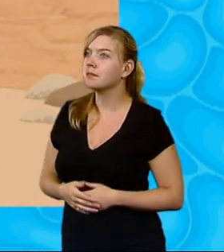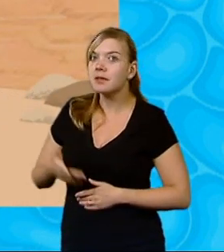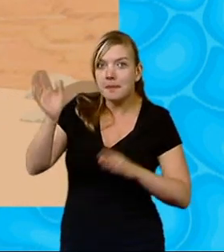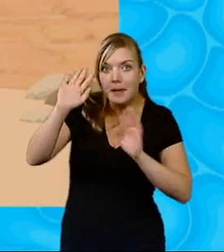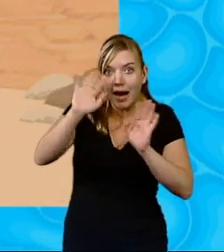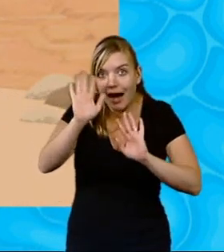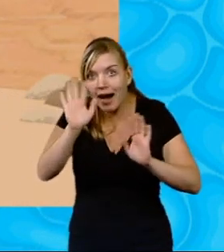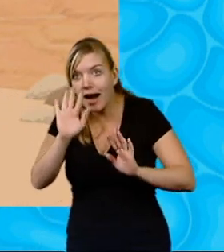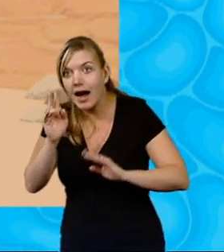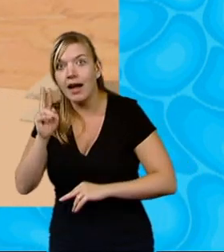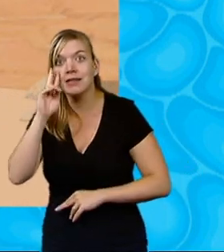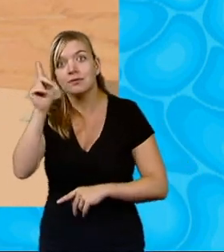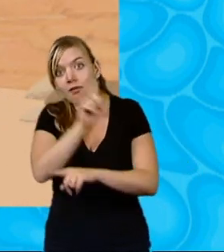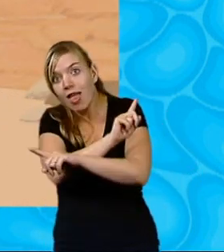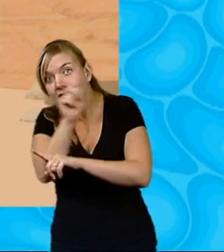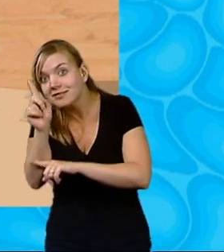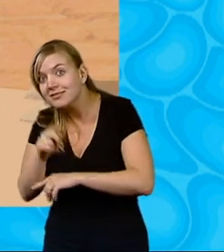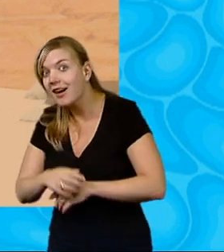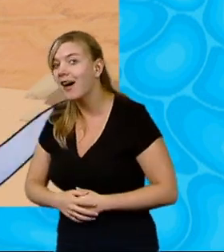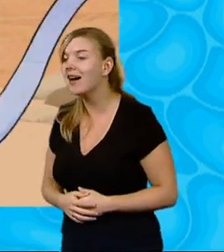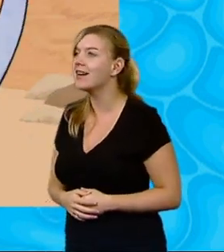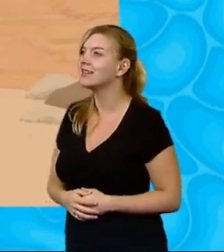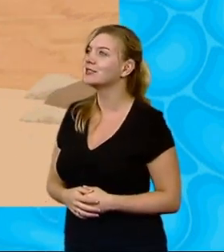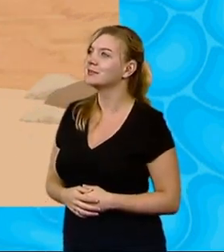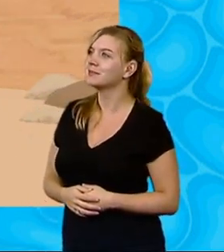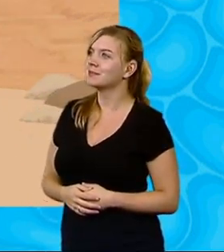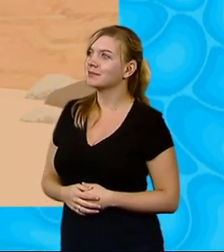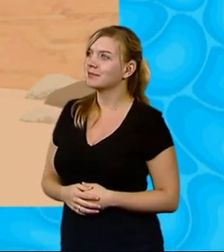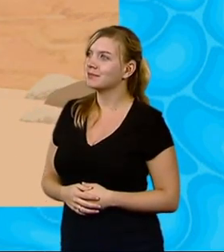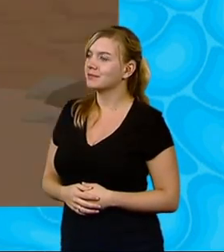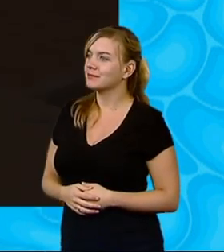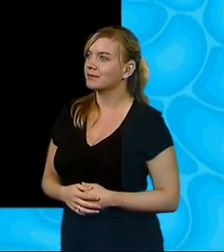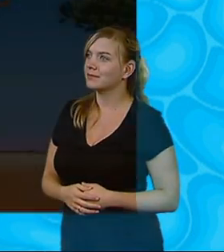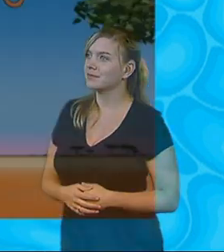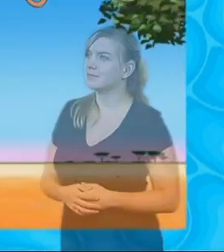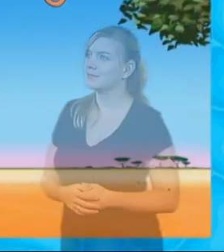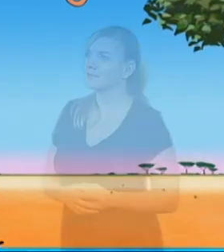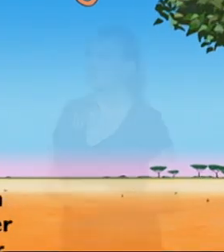Bye! See you on the savannah. Bye!